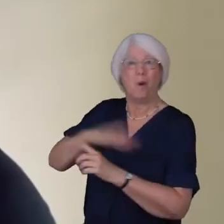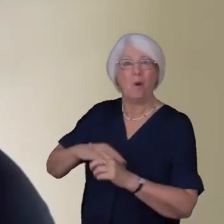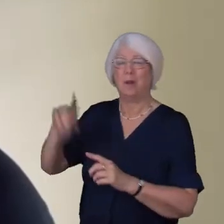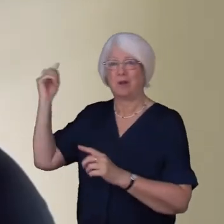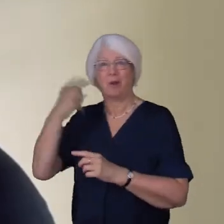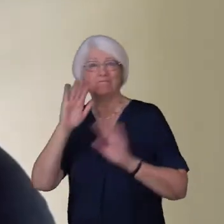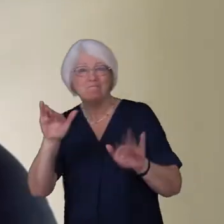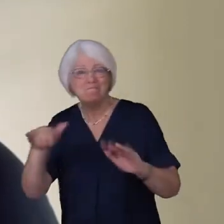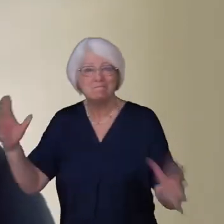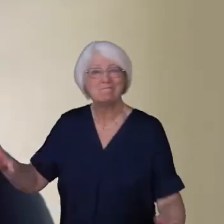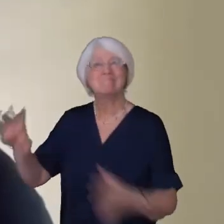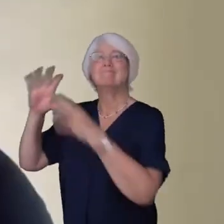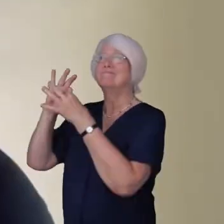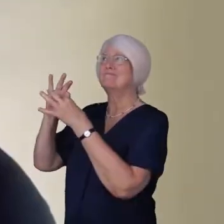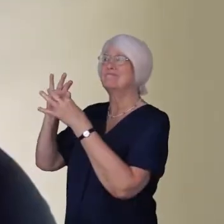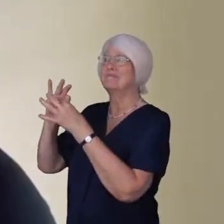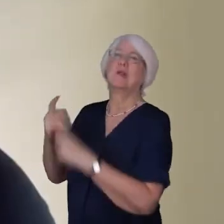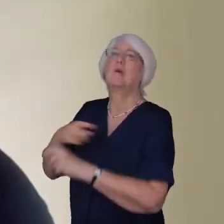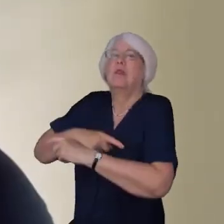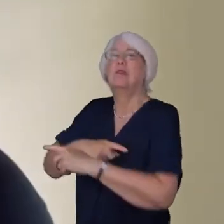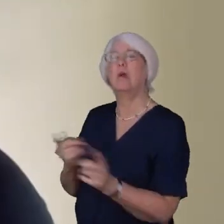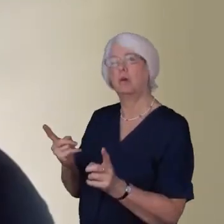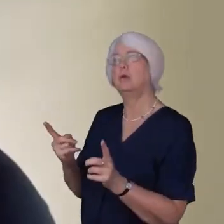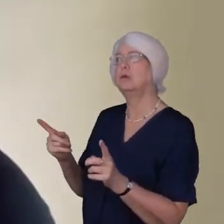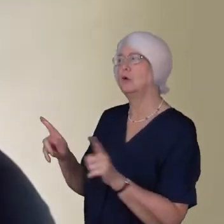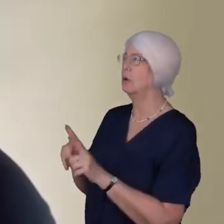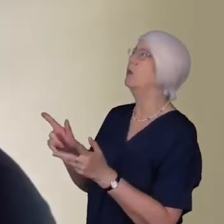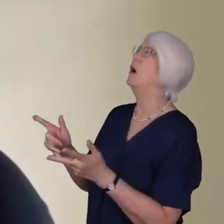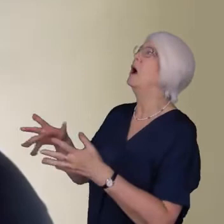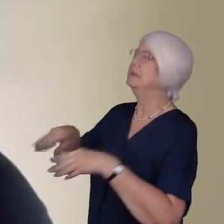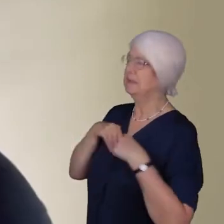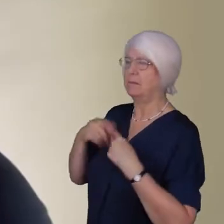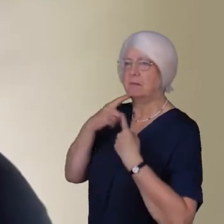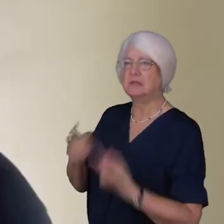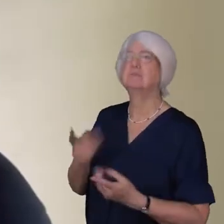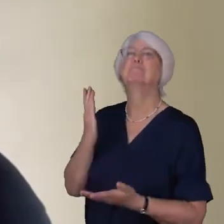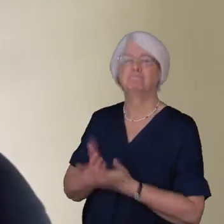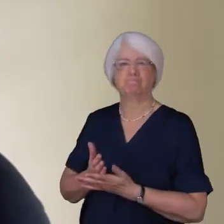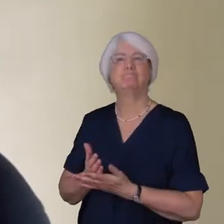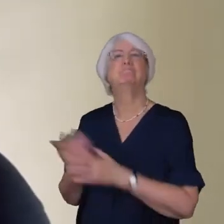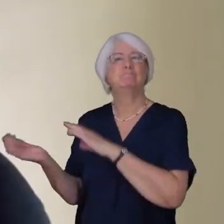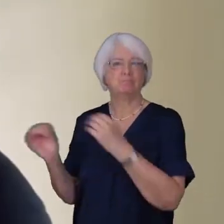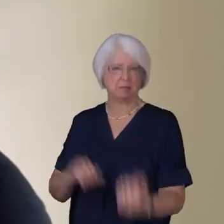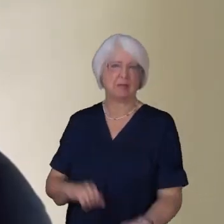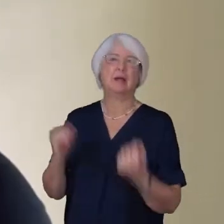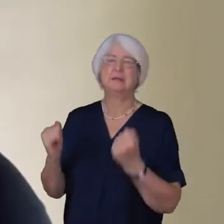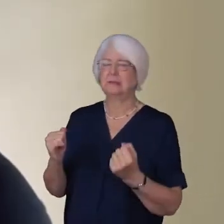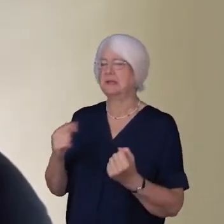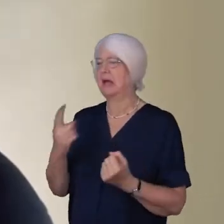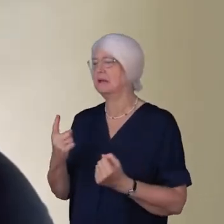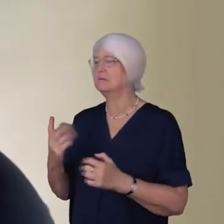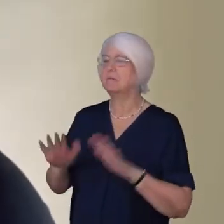him. So those who welcomed his message were baptized, and that day about 3,000 persons were